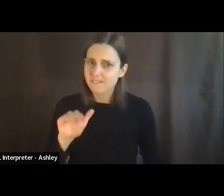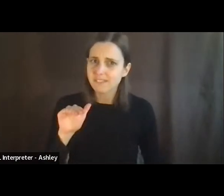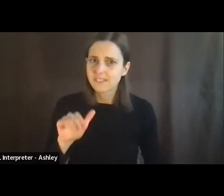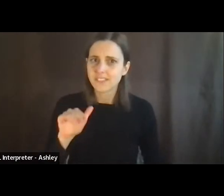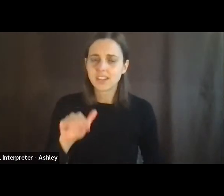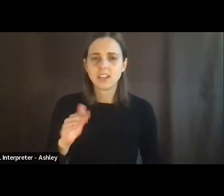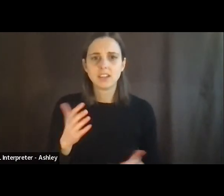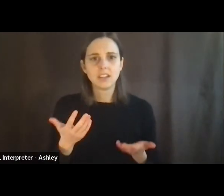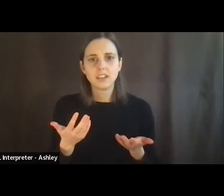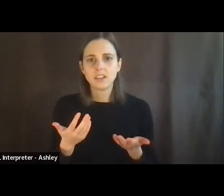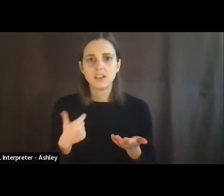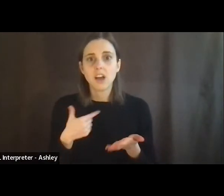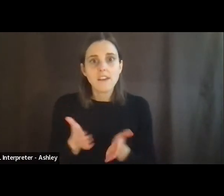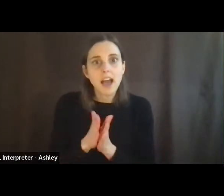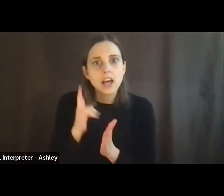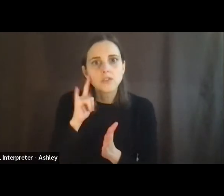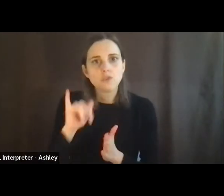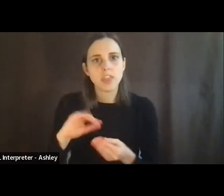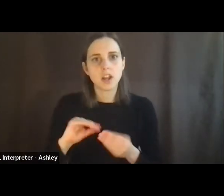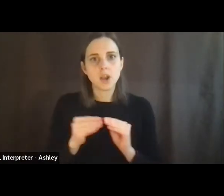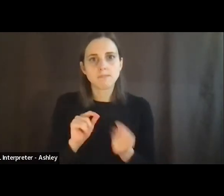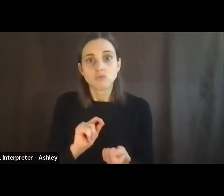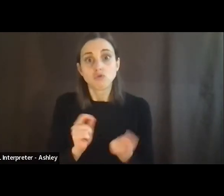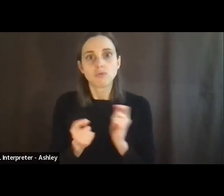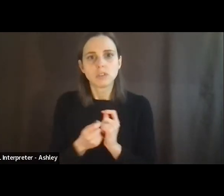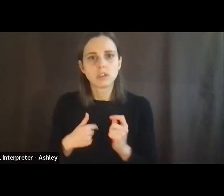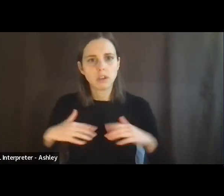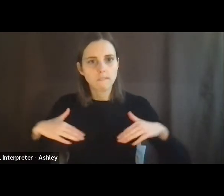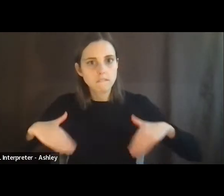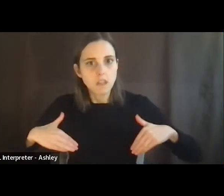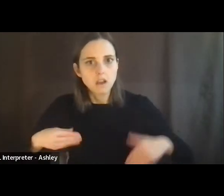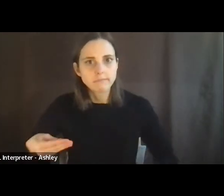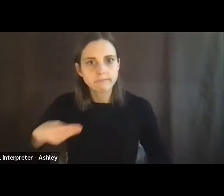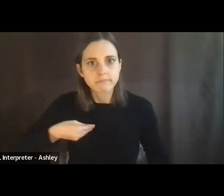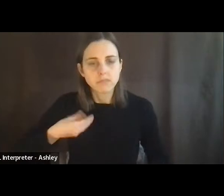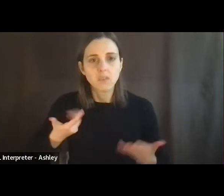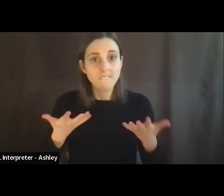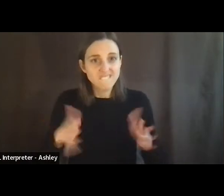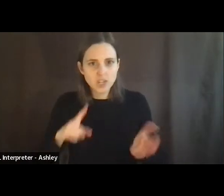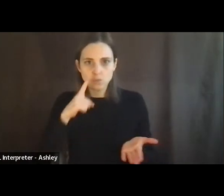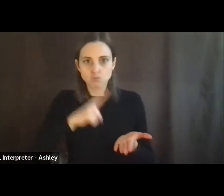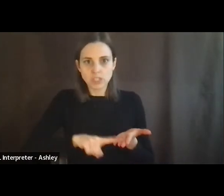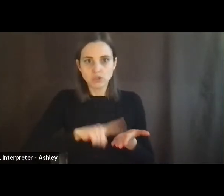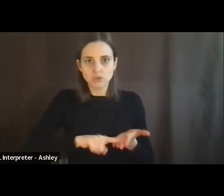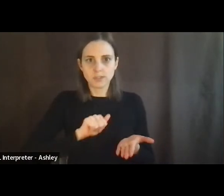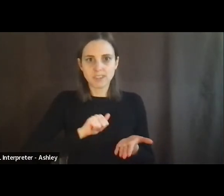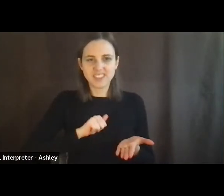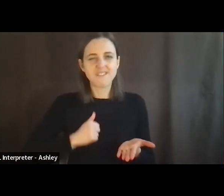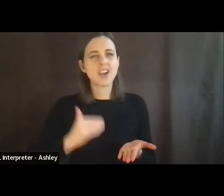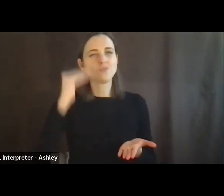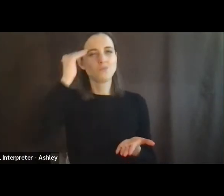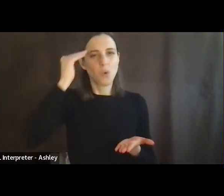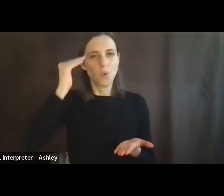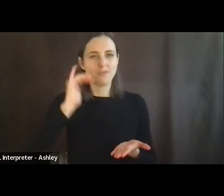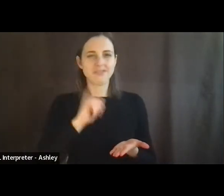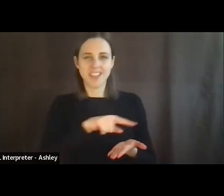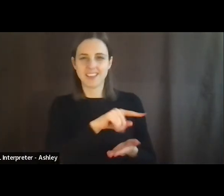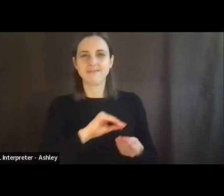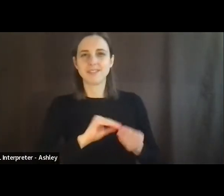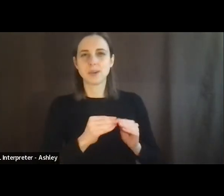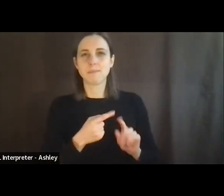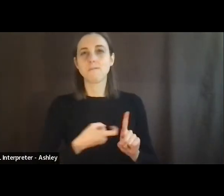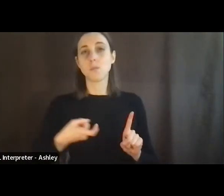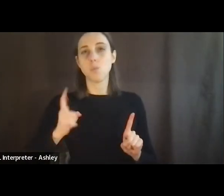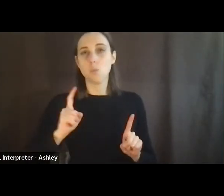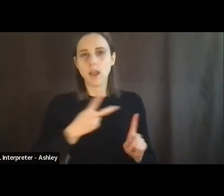before and I did not get it. So I have researched it and I know exactly where that number came from. And